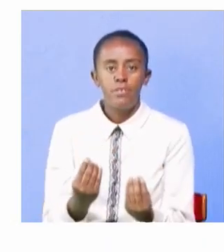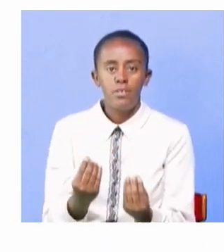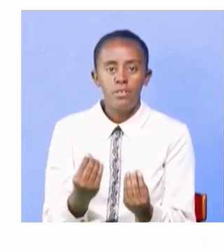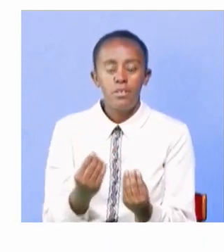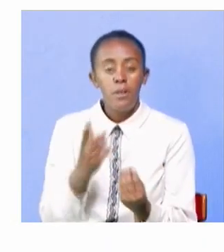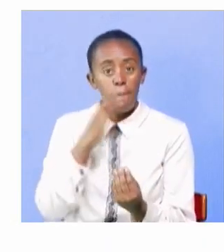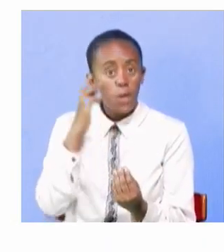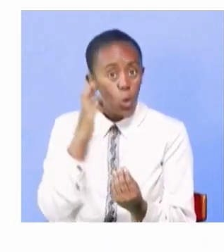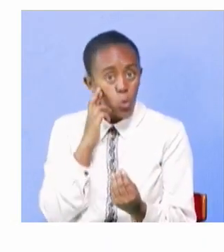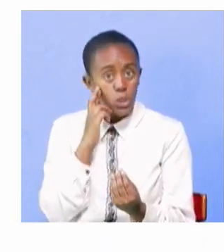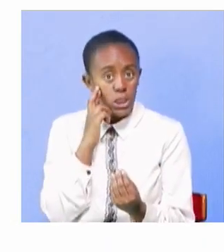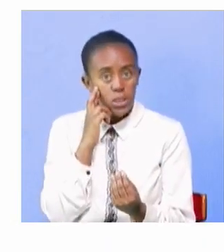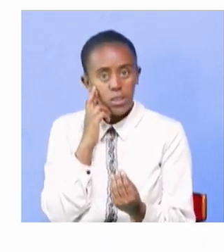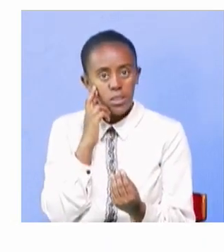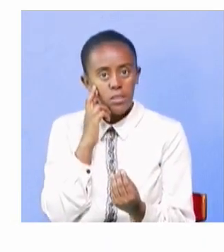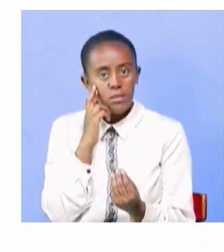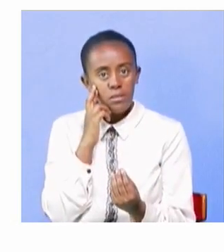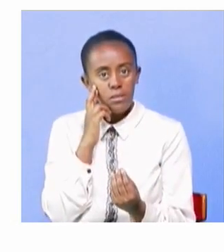because